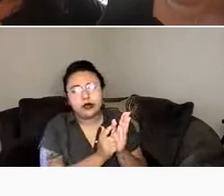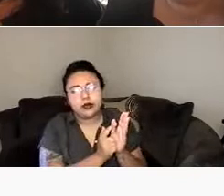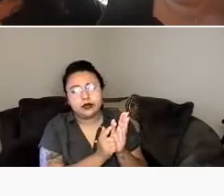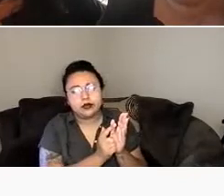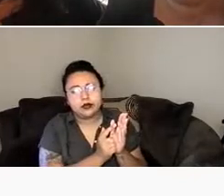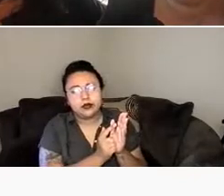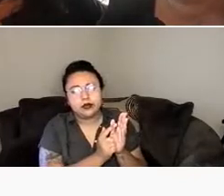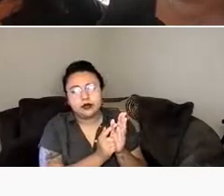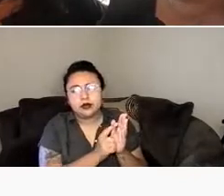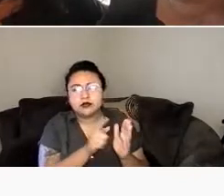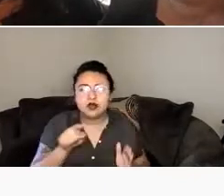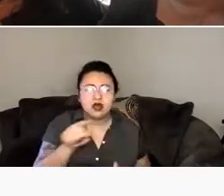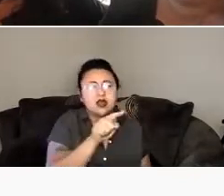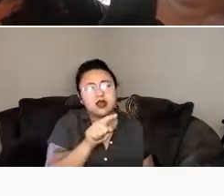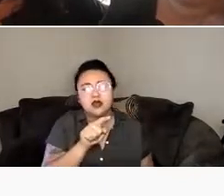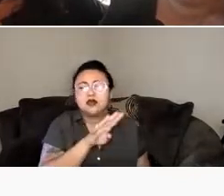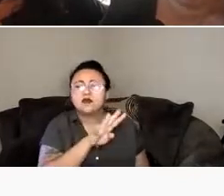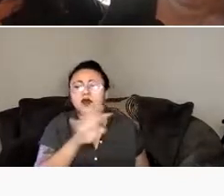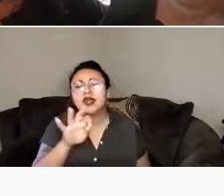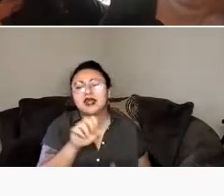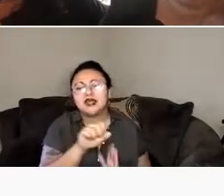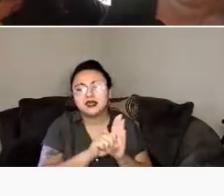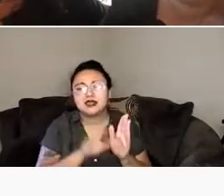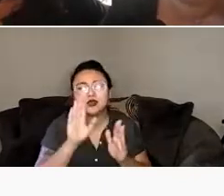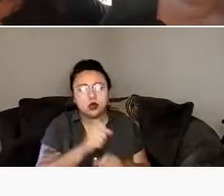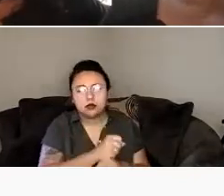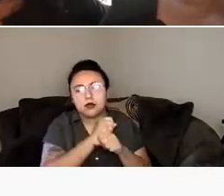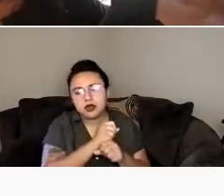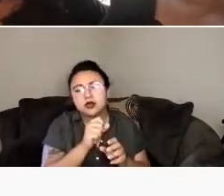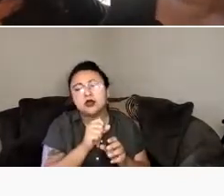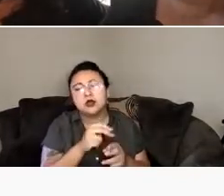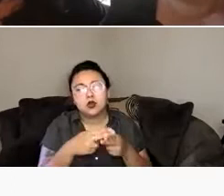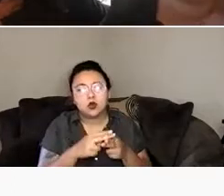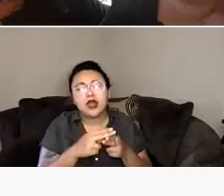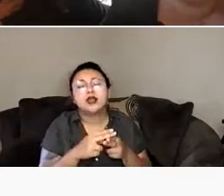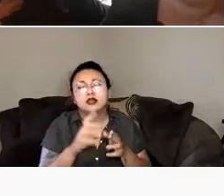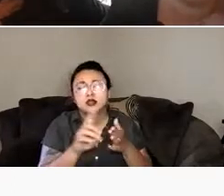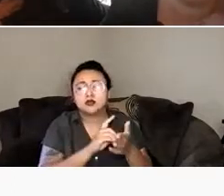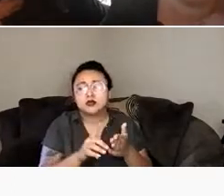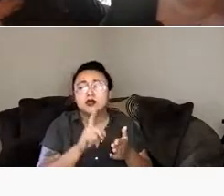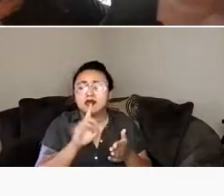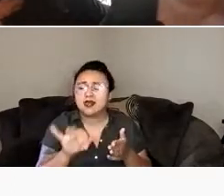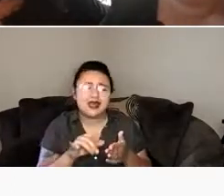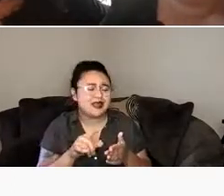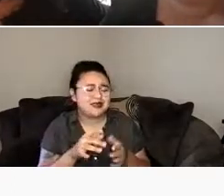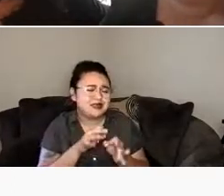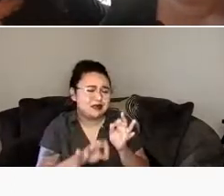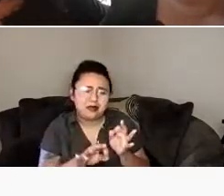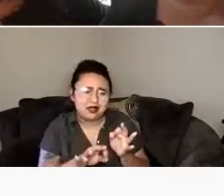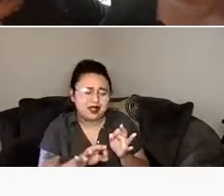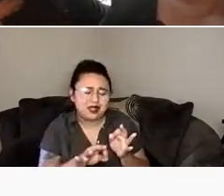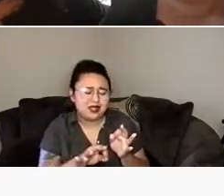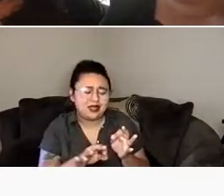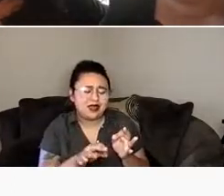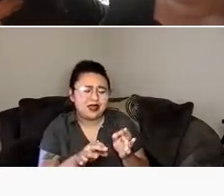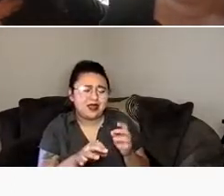49 states that protect against weight discrimination. But that's very simplified, and that's, actually misleading,